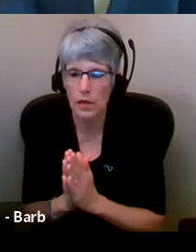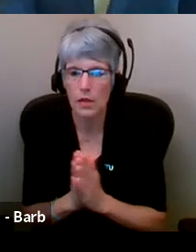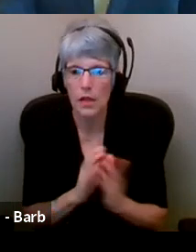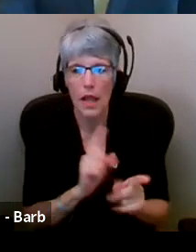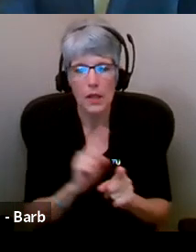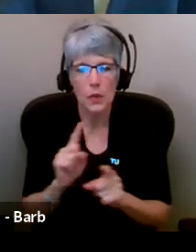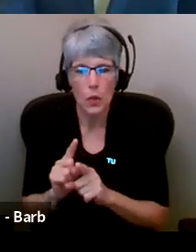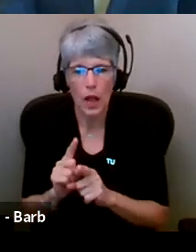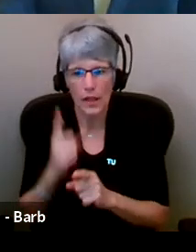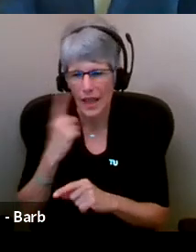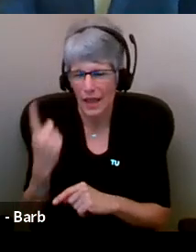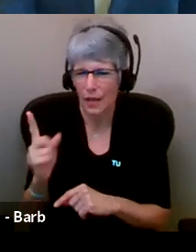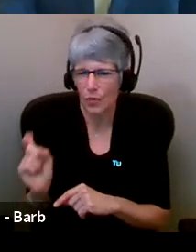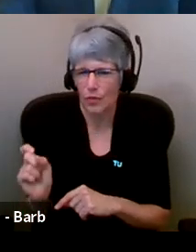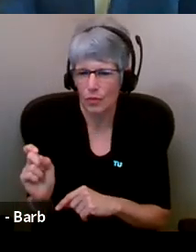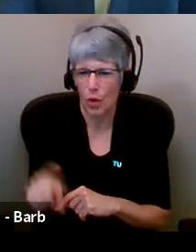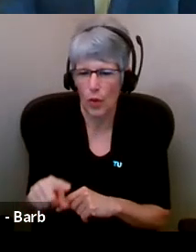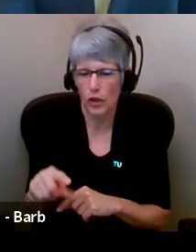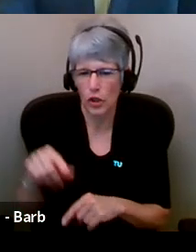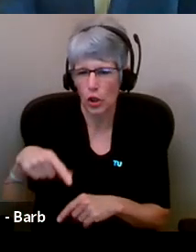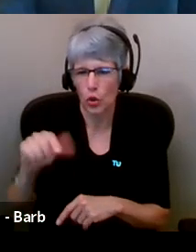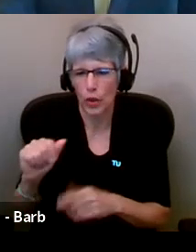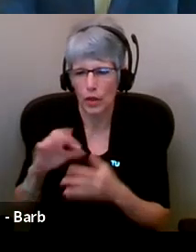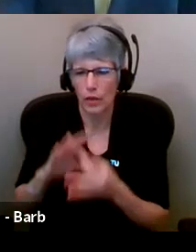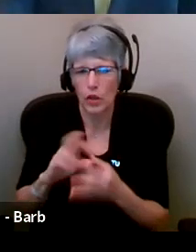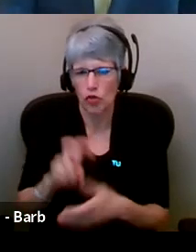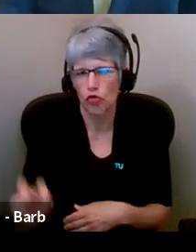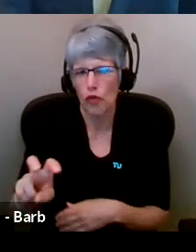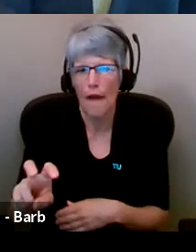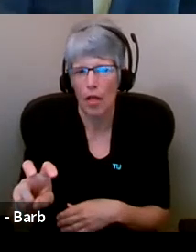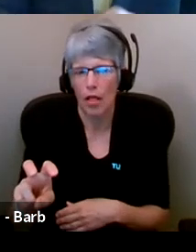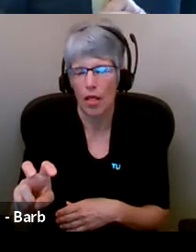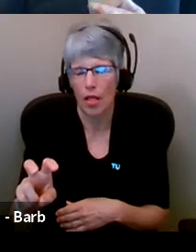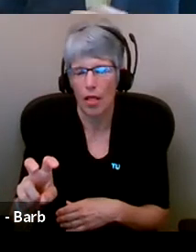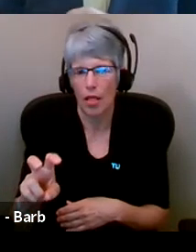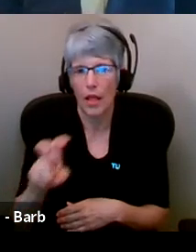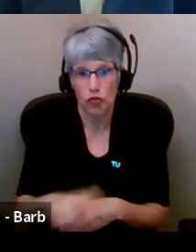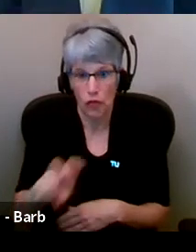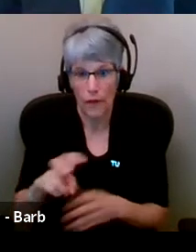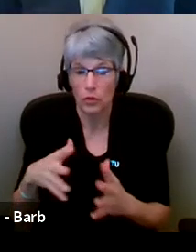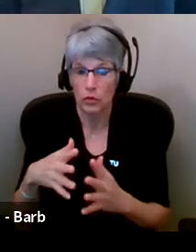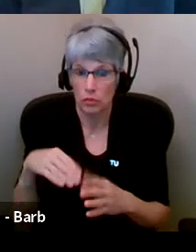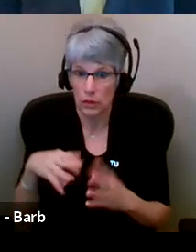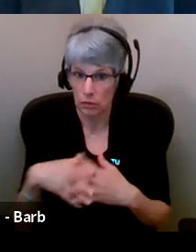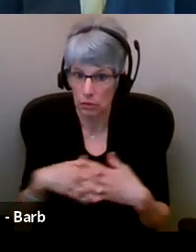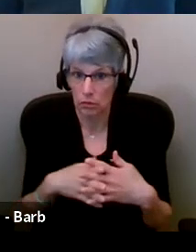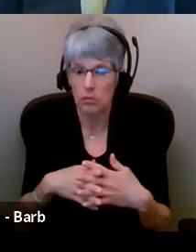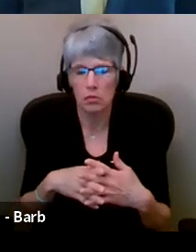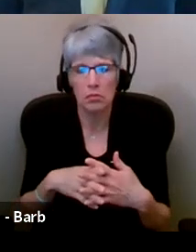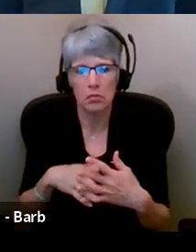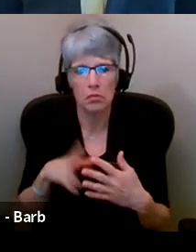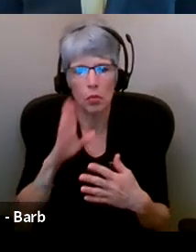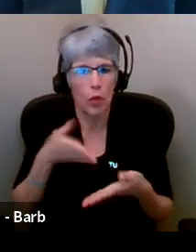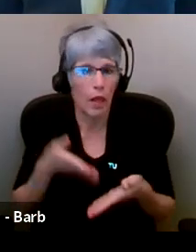I saw a question in the Q&A related to travel. And domestic travel is something that we will allow, but again, we allow